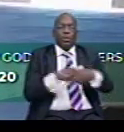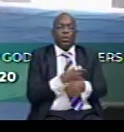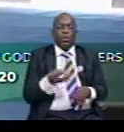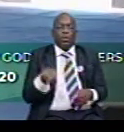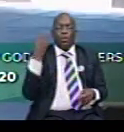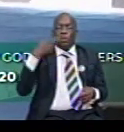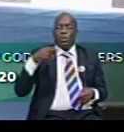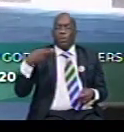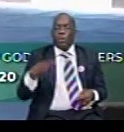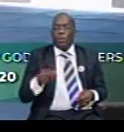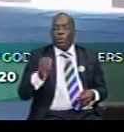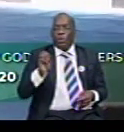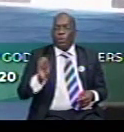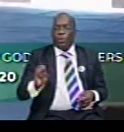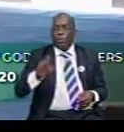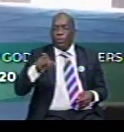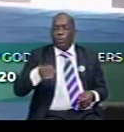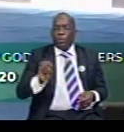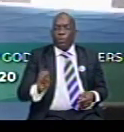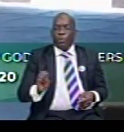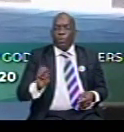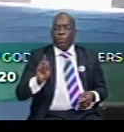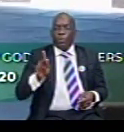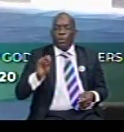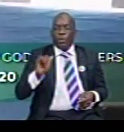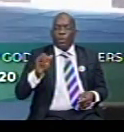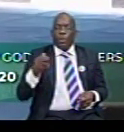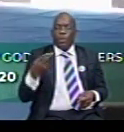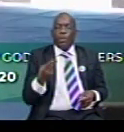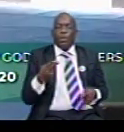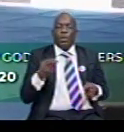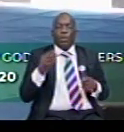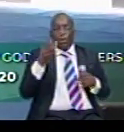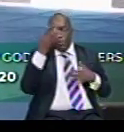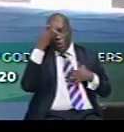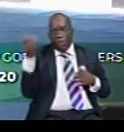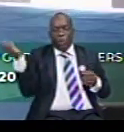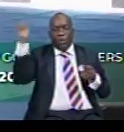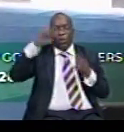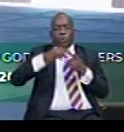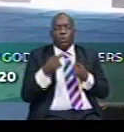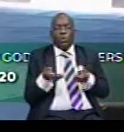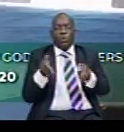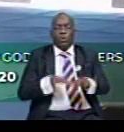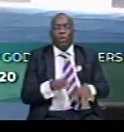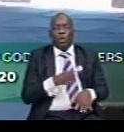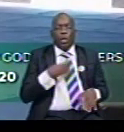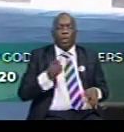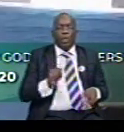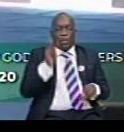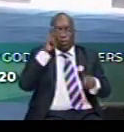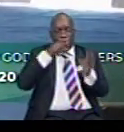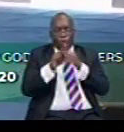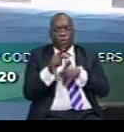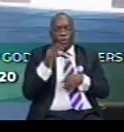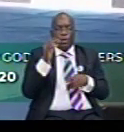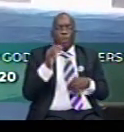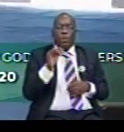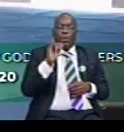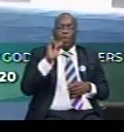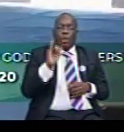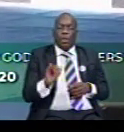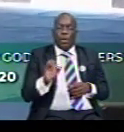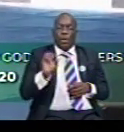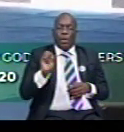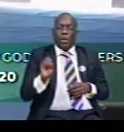sick unto death? And the prophet Isaiah, son